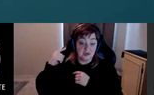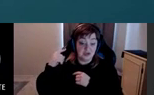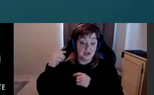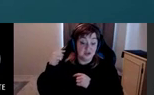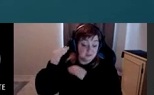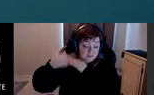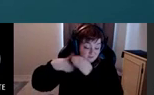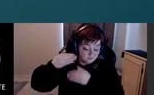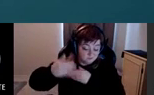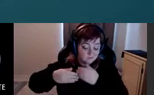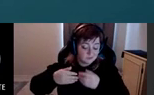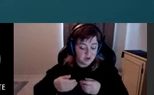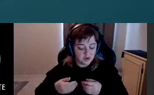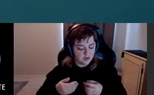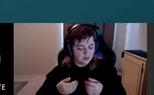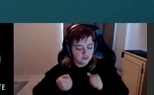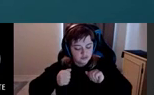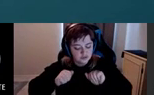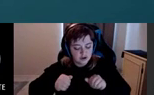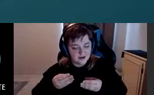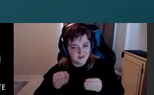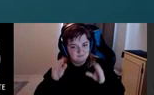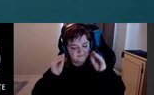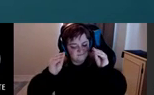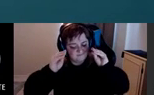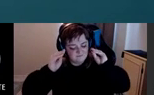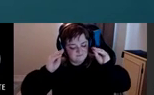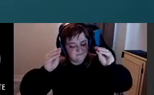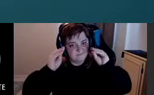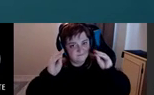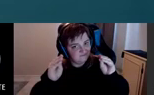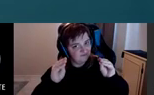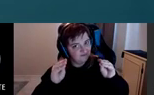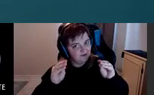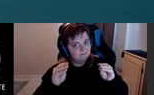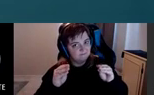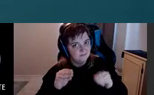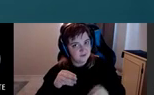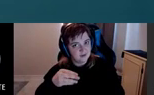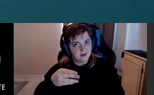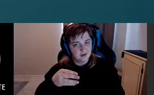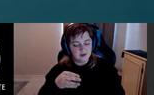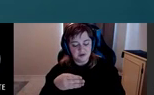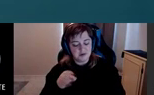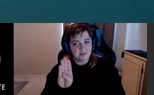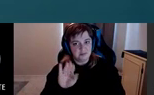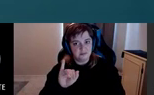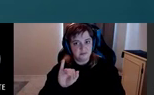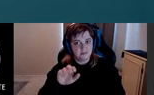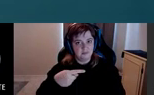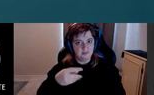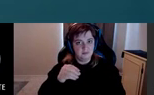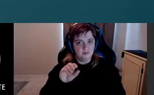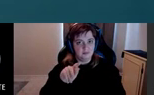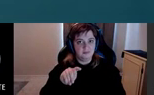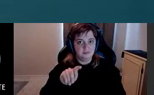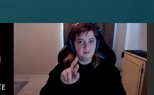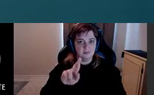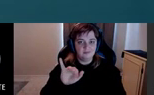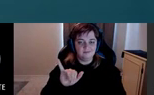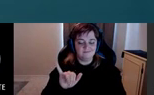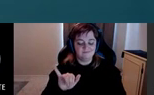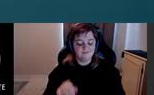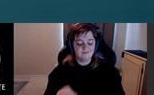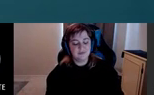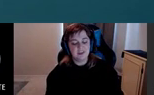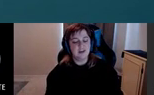it down to the younger generations, and trying to hold on to a lot of these prejudices, despite us being in a world